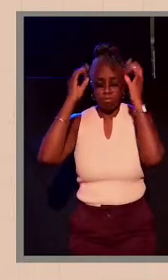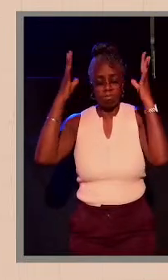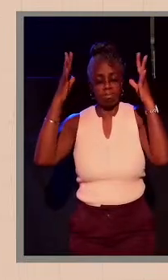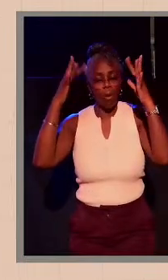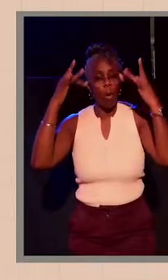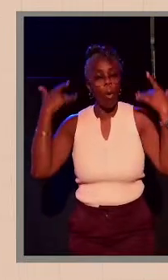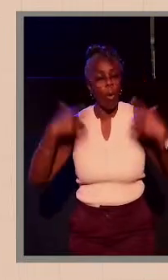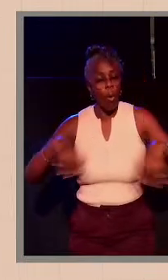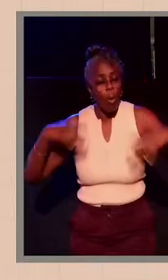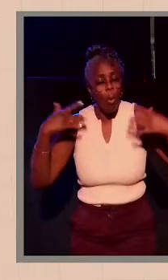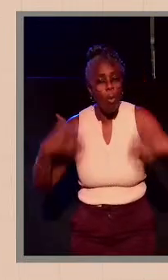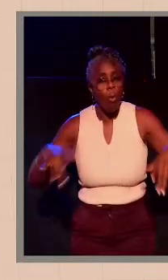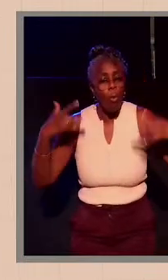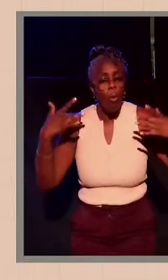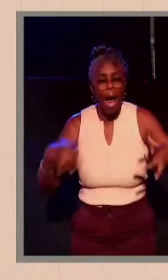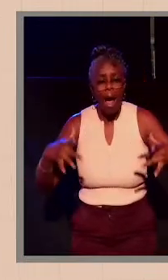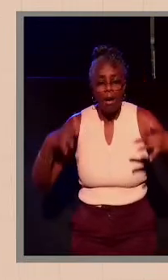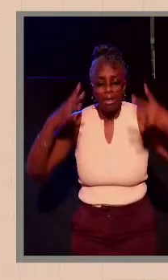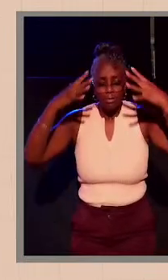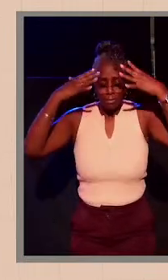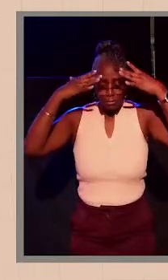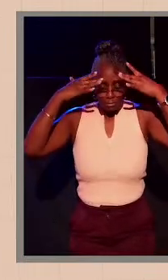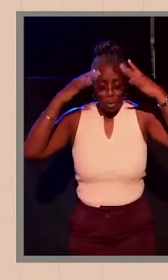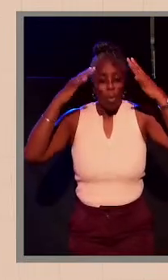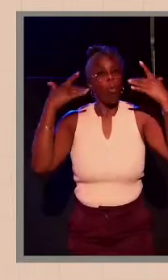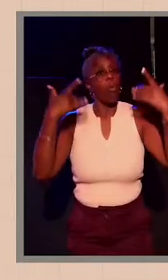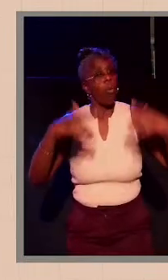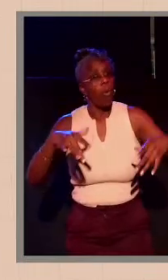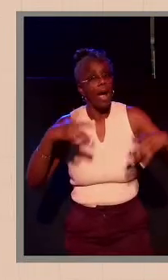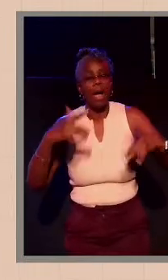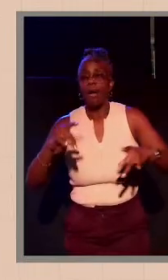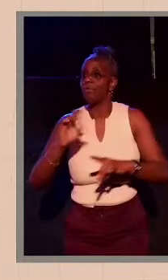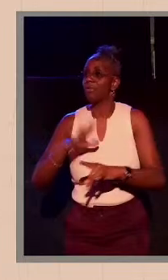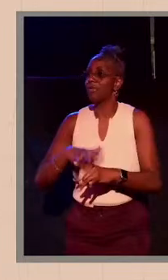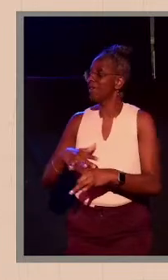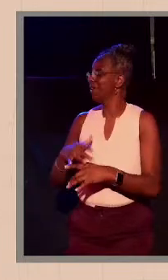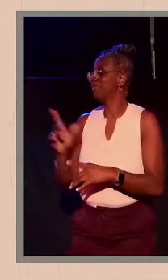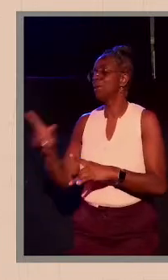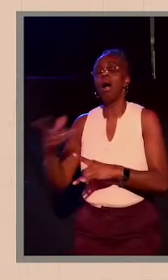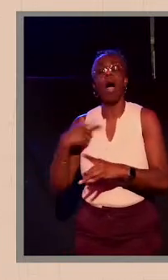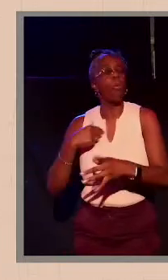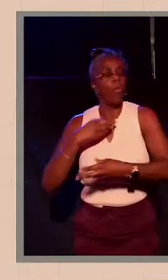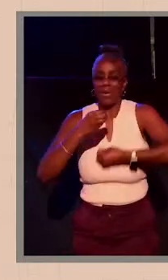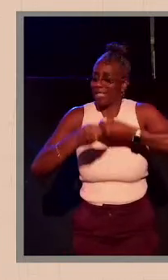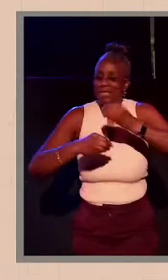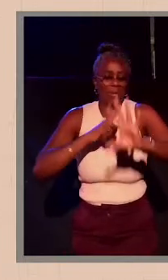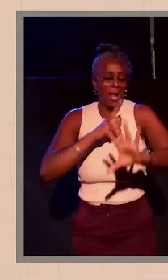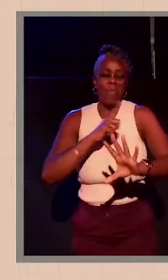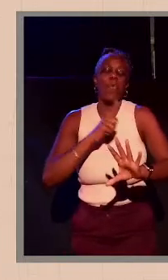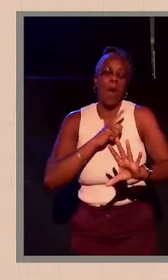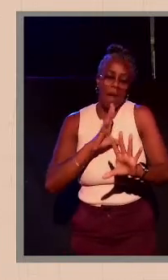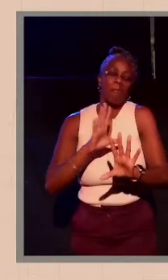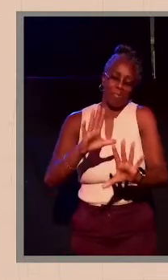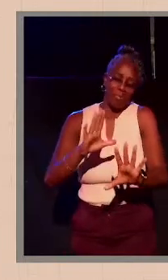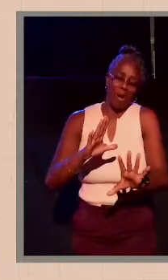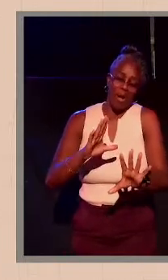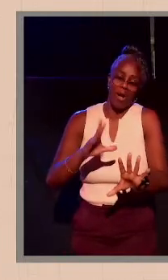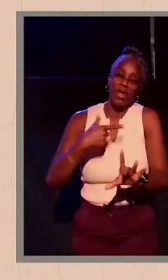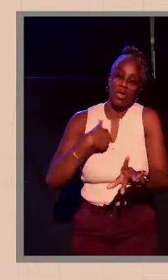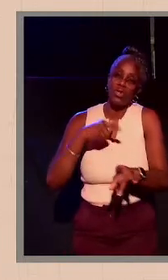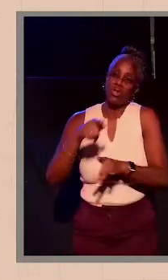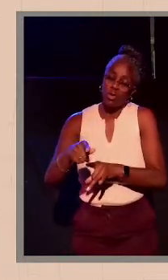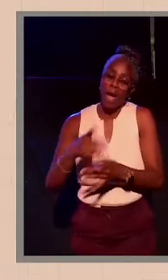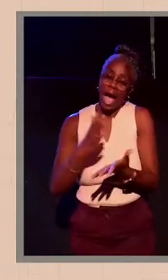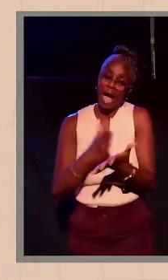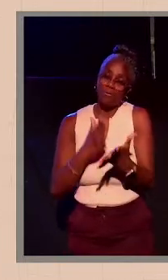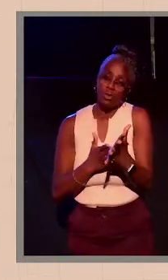It takes a little while to get your head around them, but and I won't go into the reason why, but there's a very good reasons why you need to deal with 4 dimensions